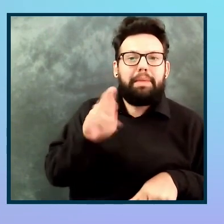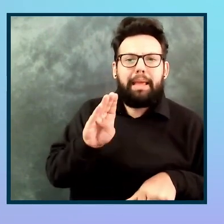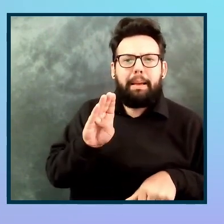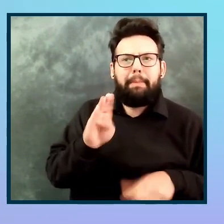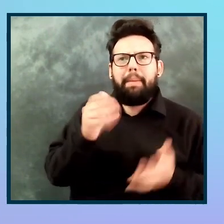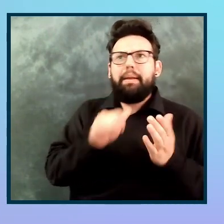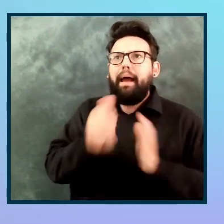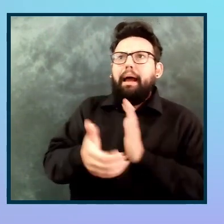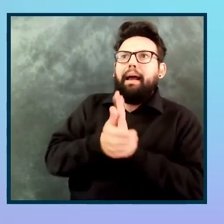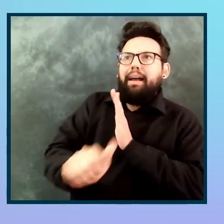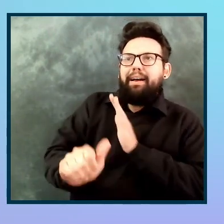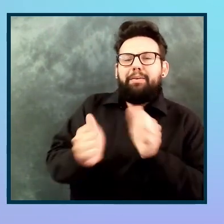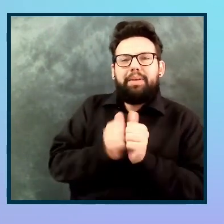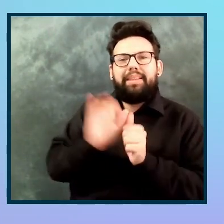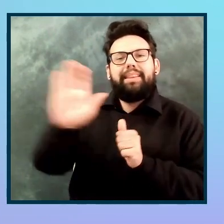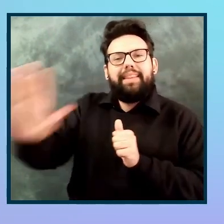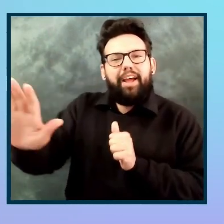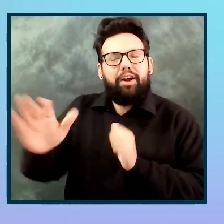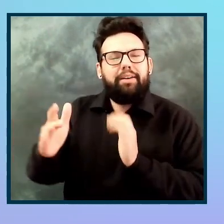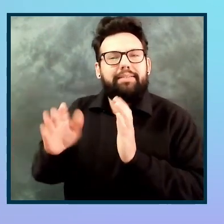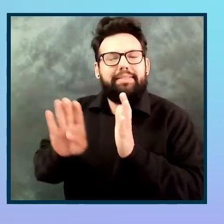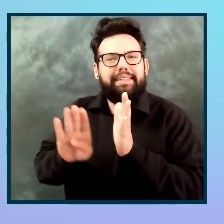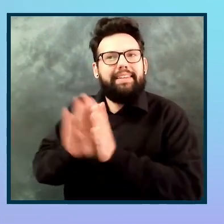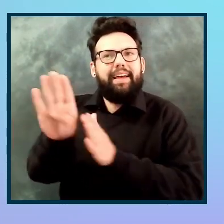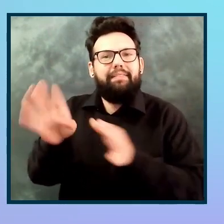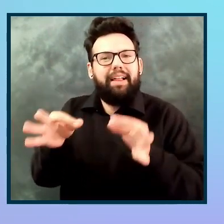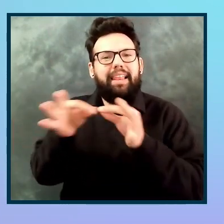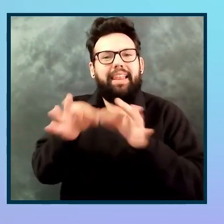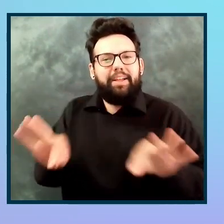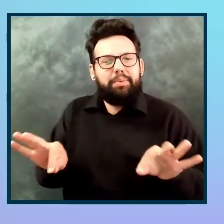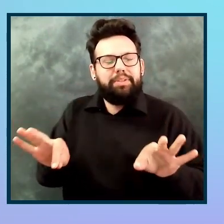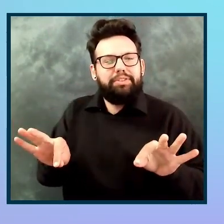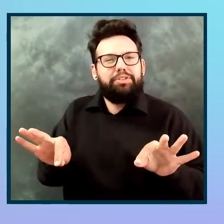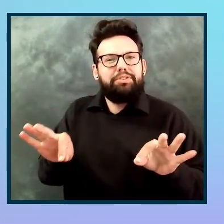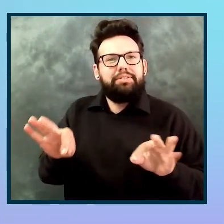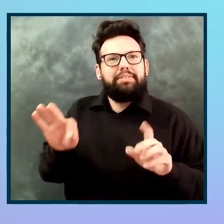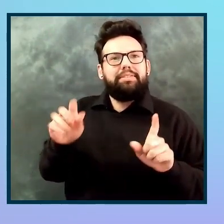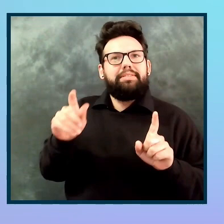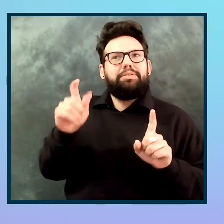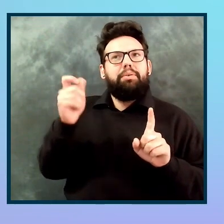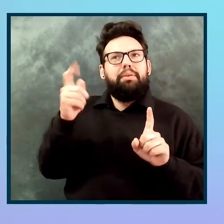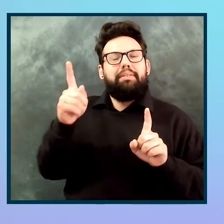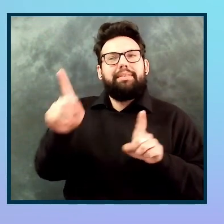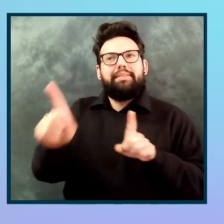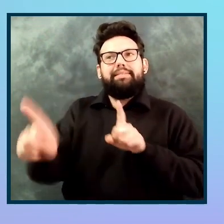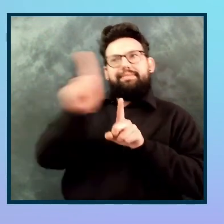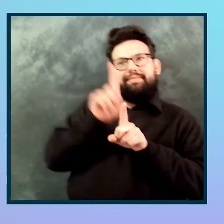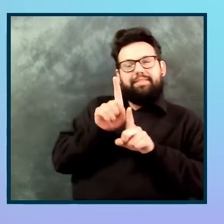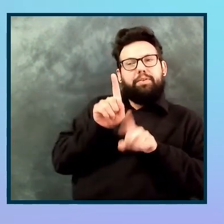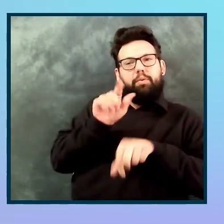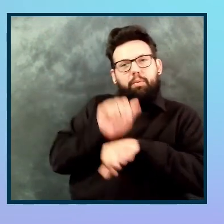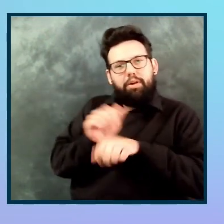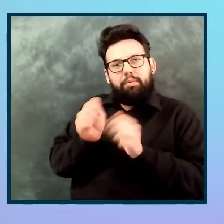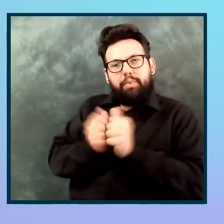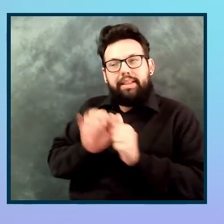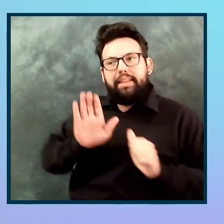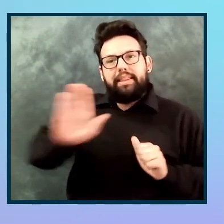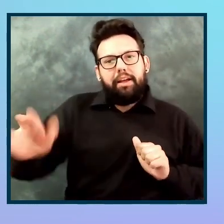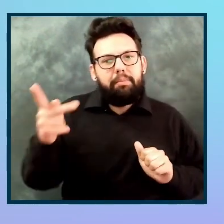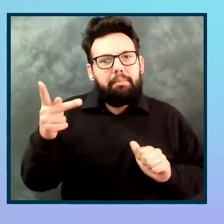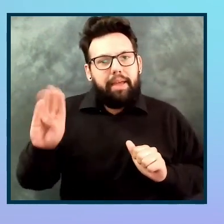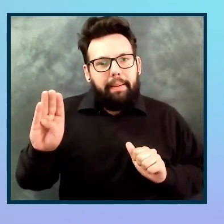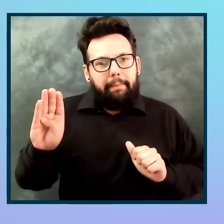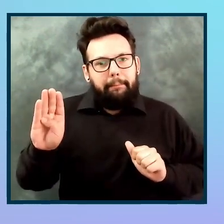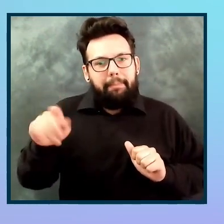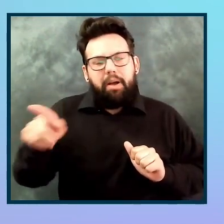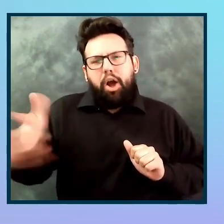so you're engaging with developers from a program manager perspective. But if you have that developer